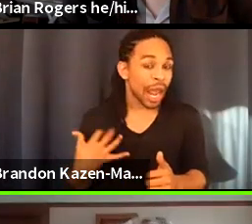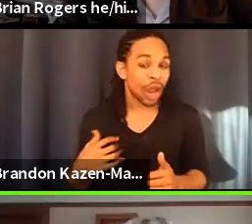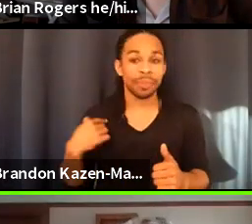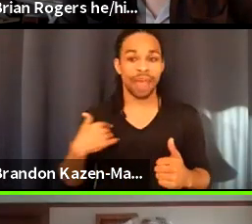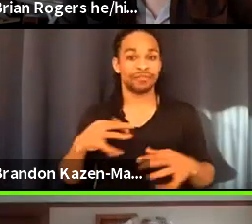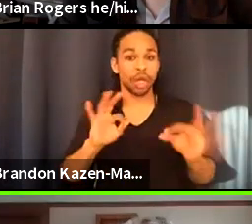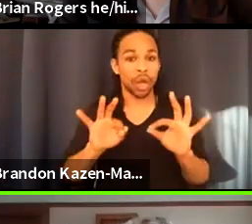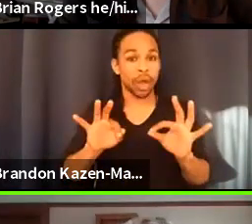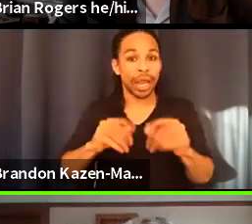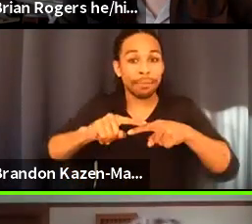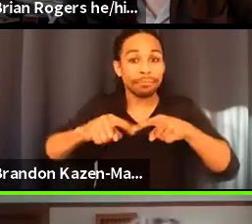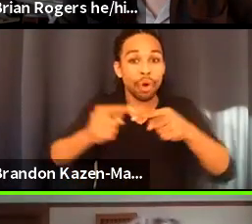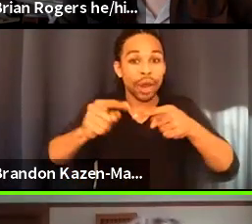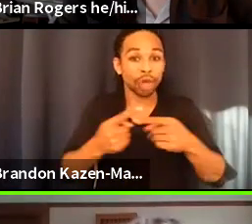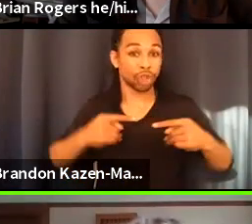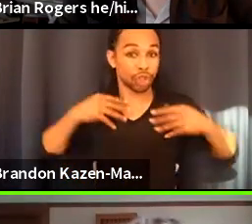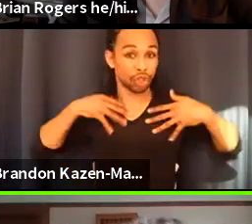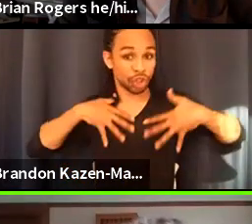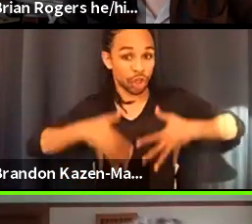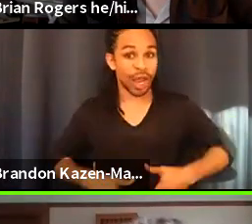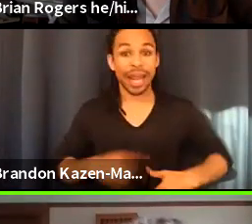beads.